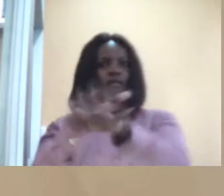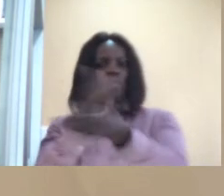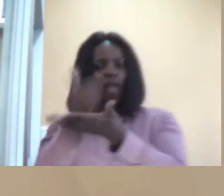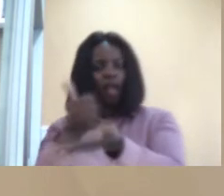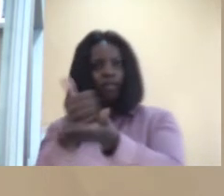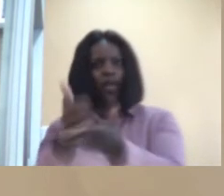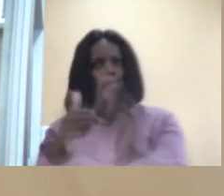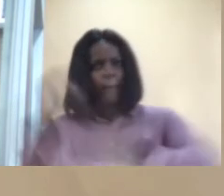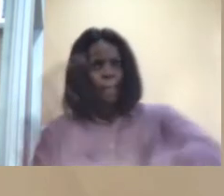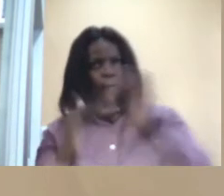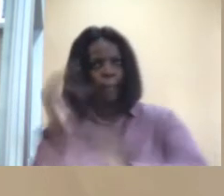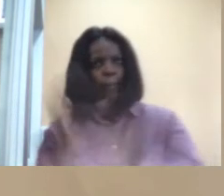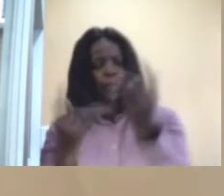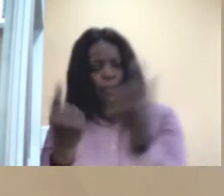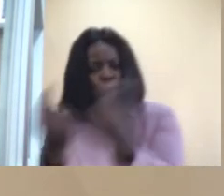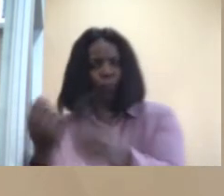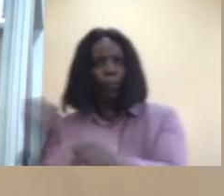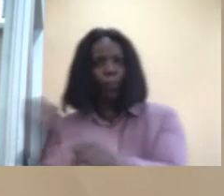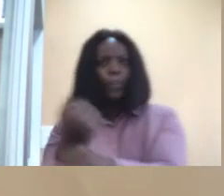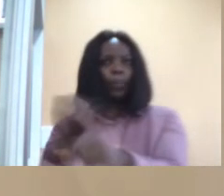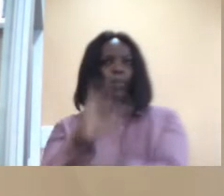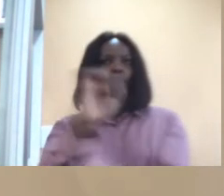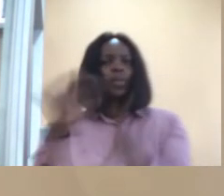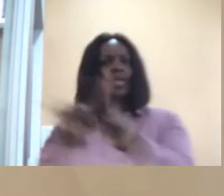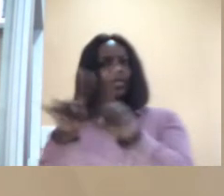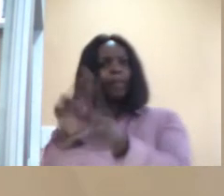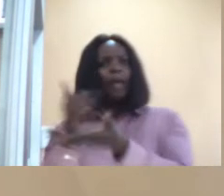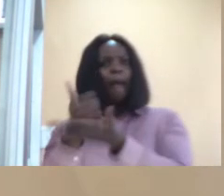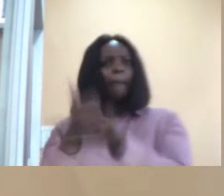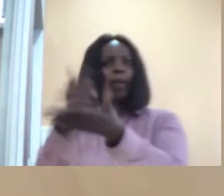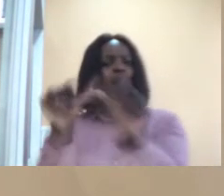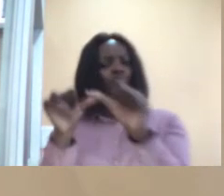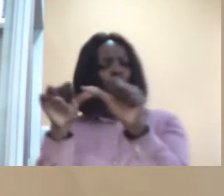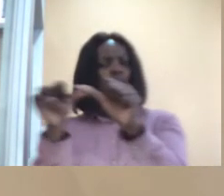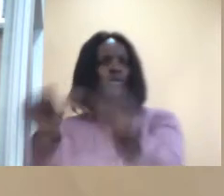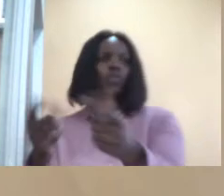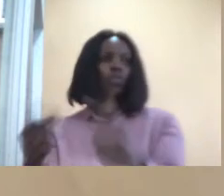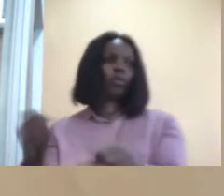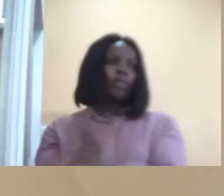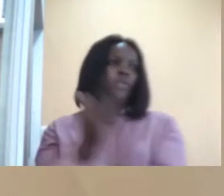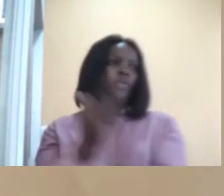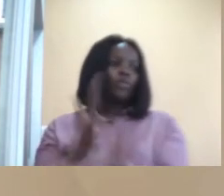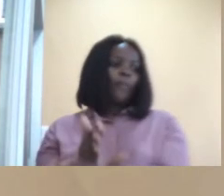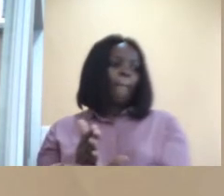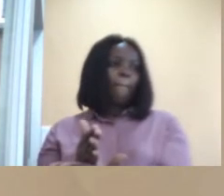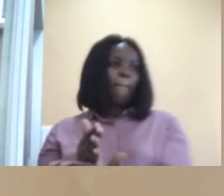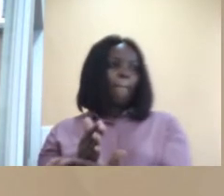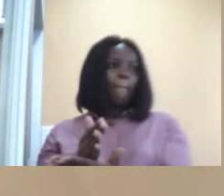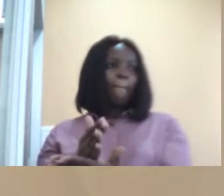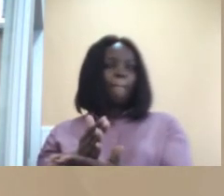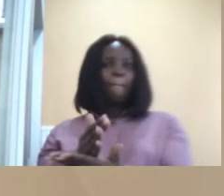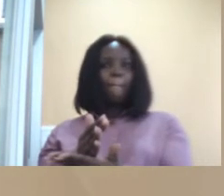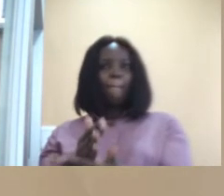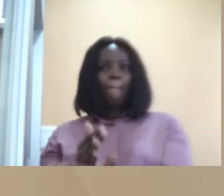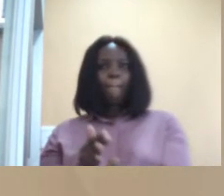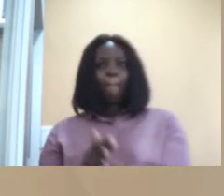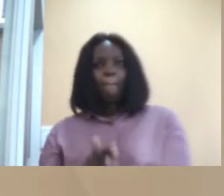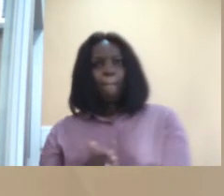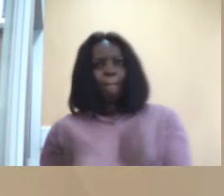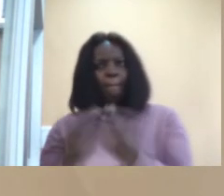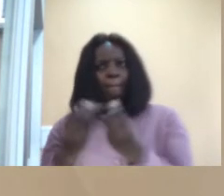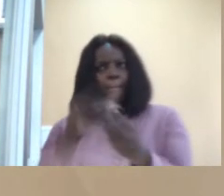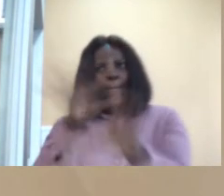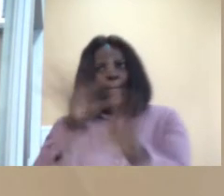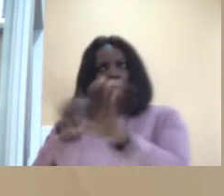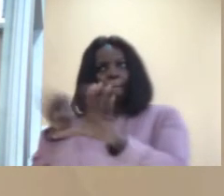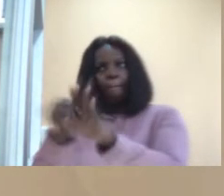their sales yard. Continue to assist them in ensuring that the issue of planting season, they